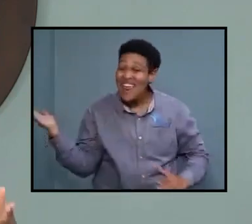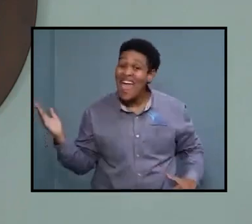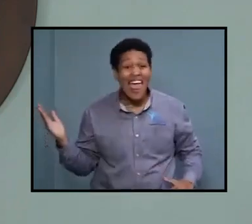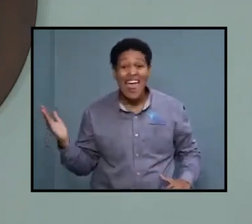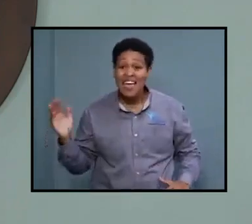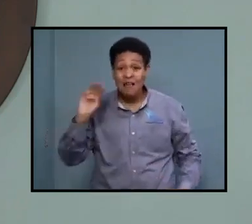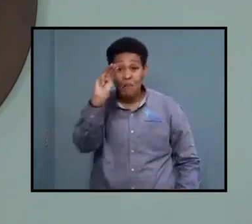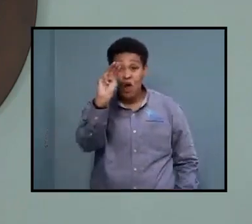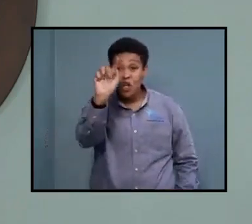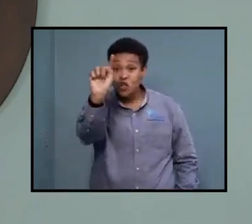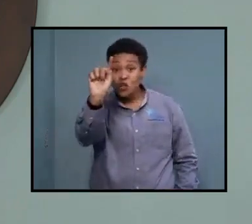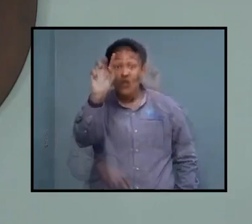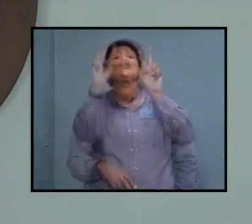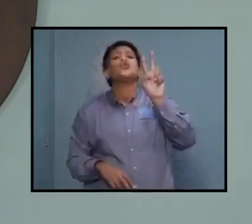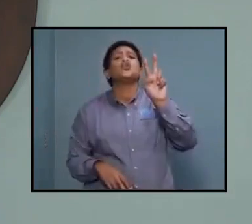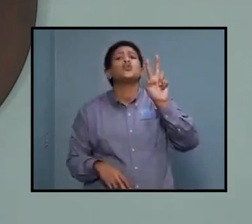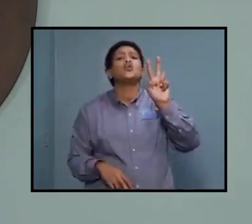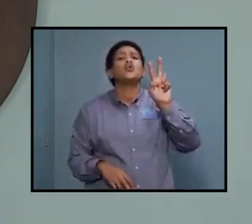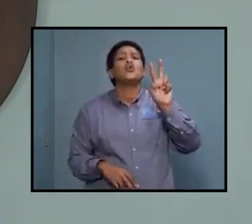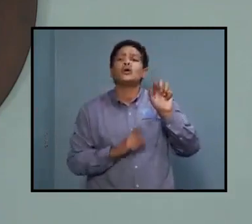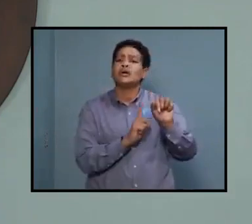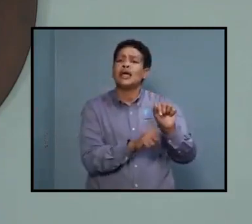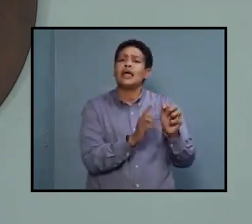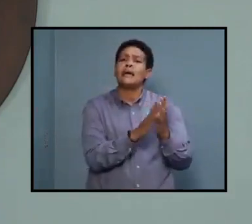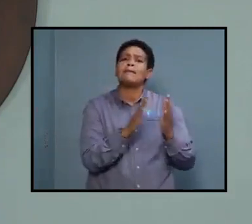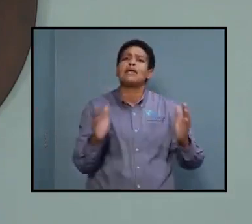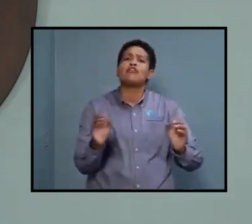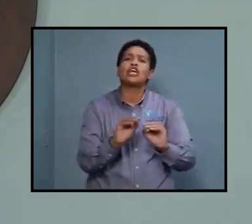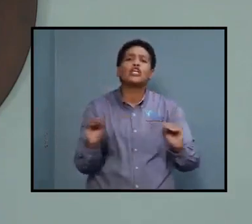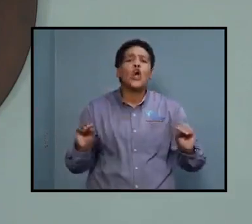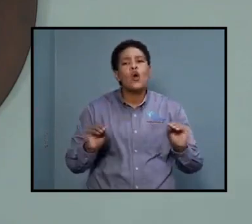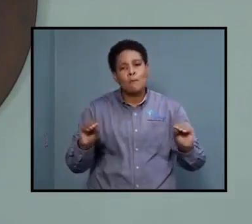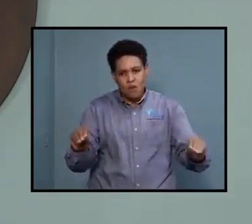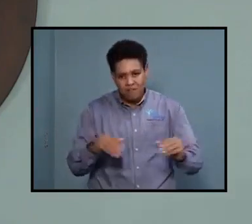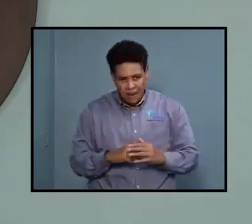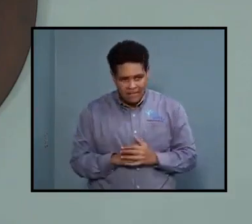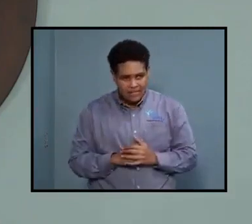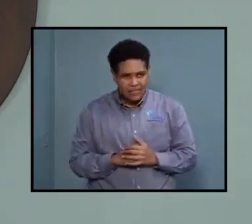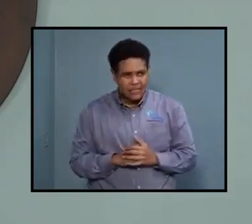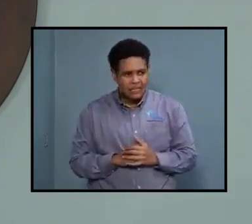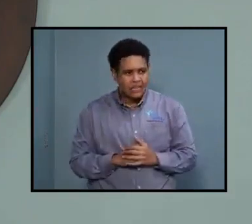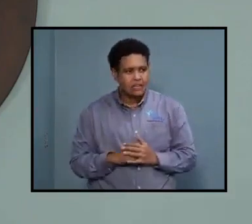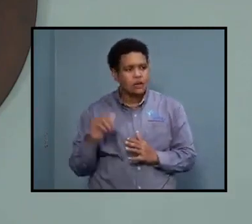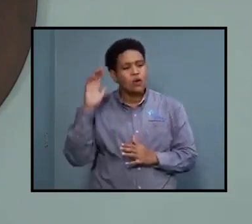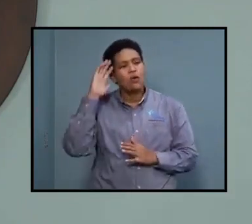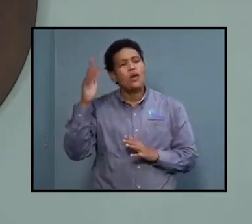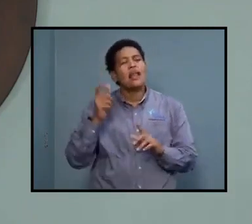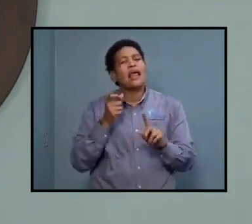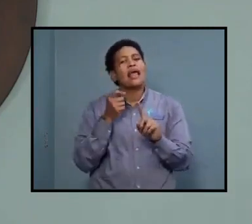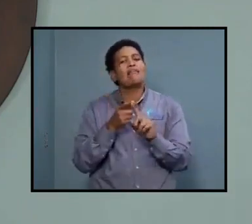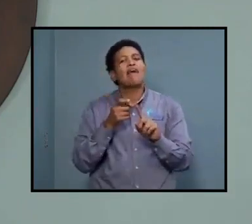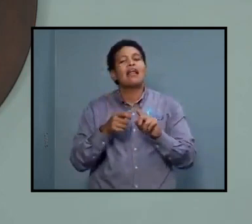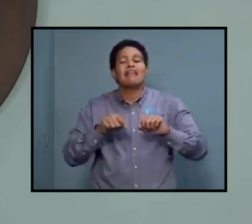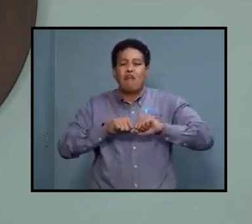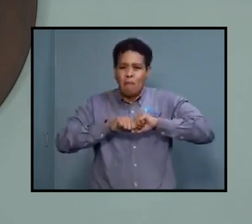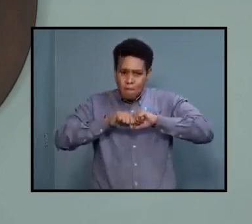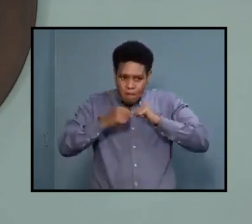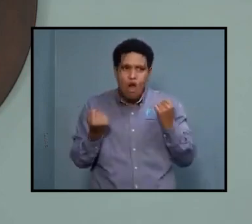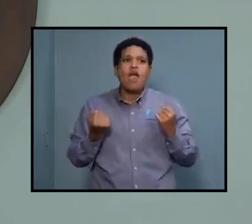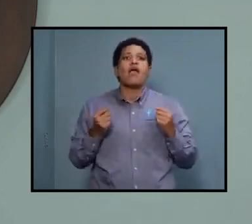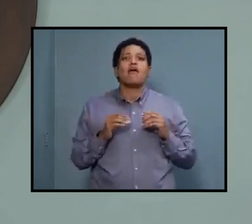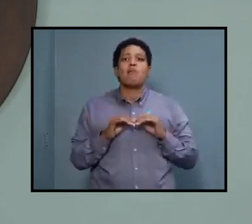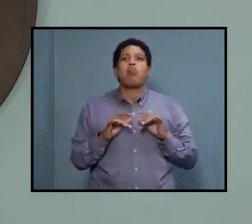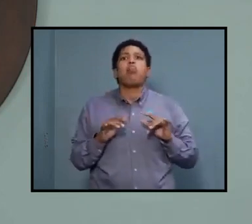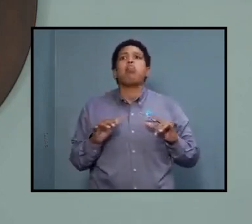movement on that day two periods of no movement that will effectively break the